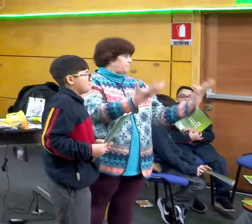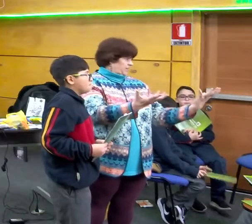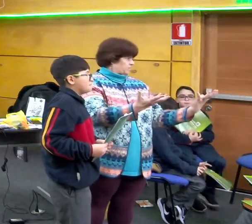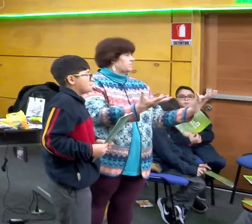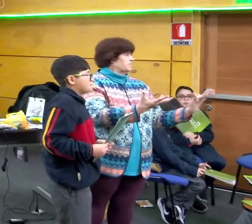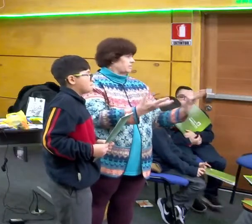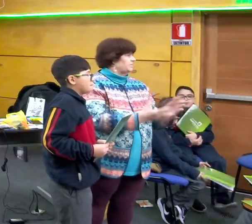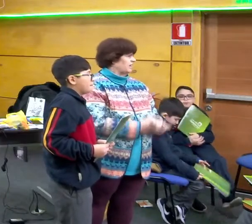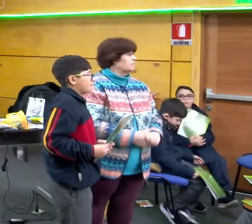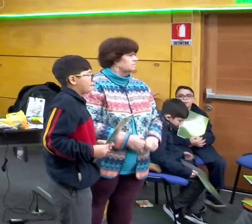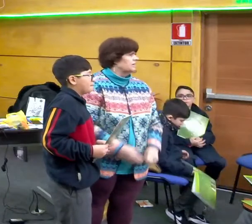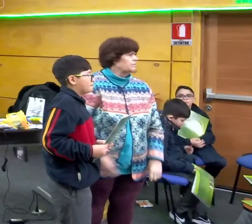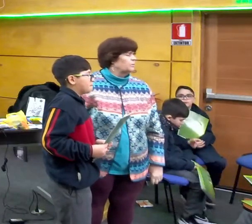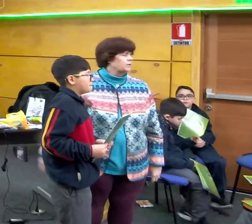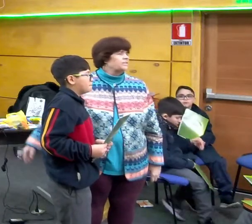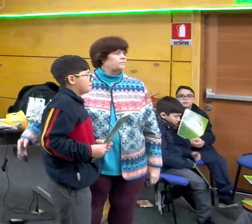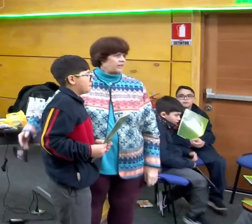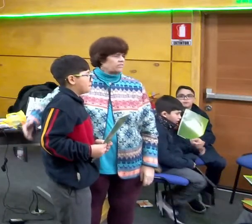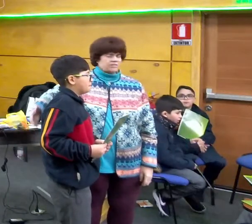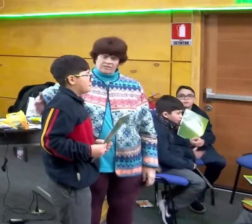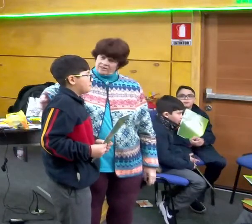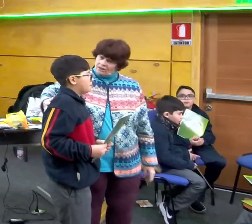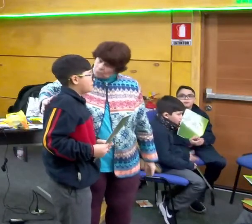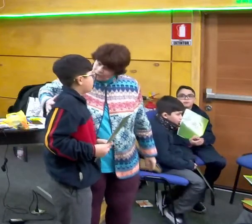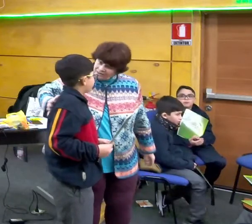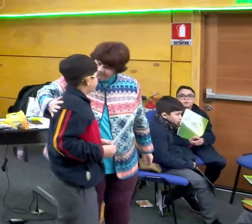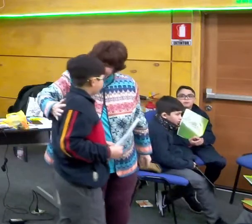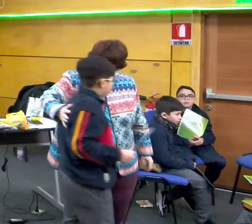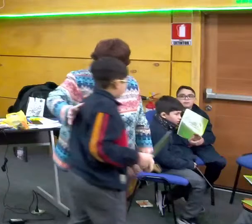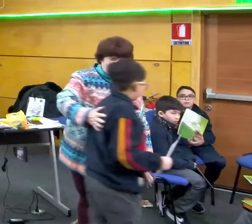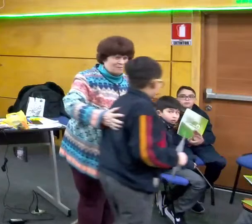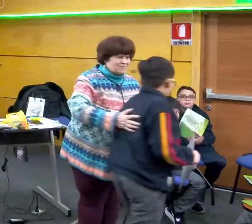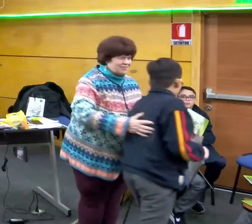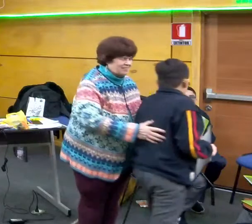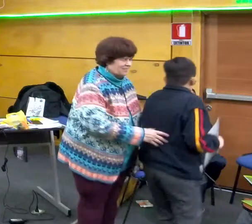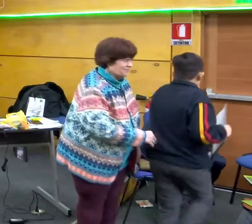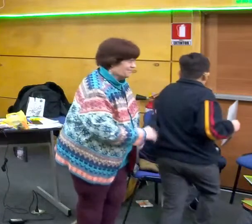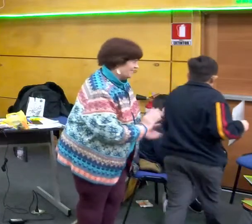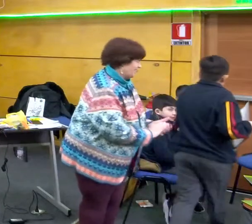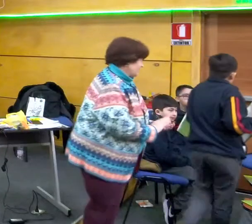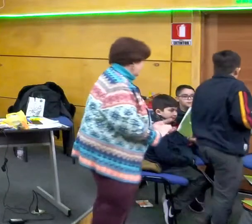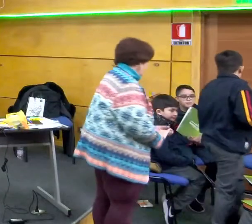want to advance, yeah, if they want to advance. Well done, good job.